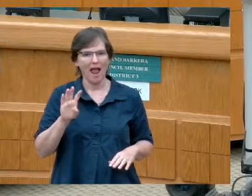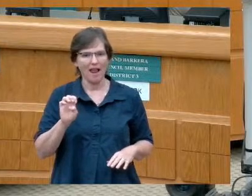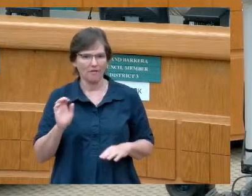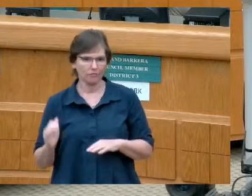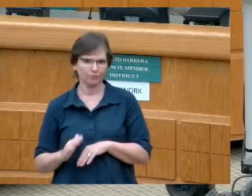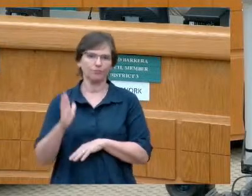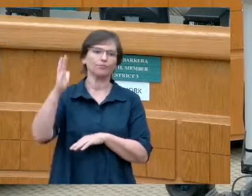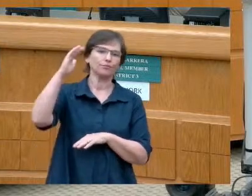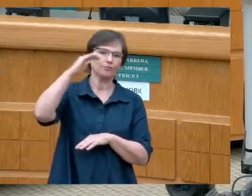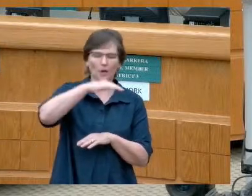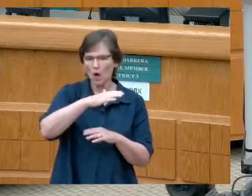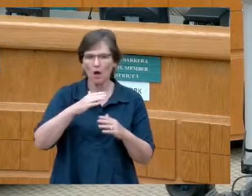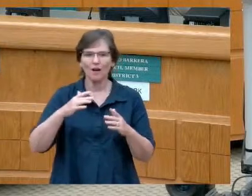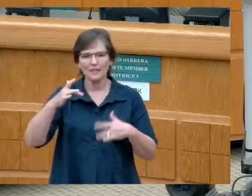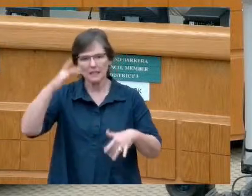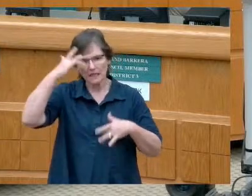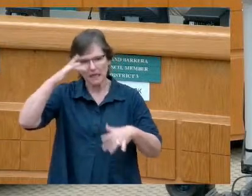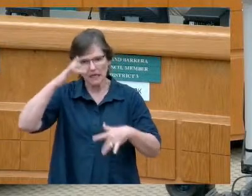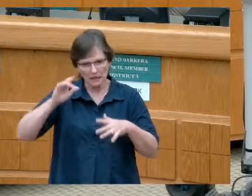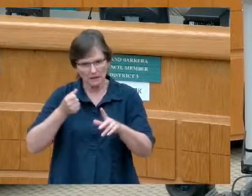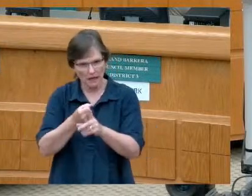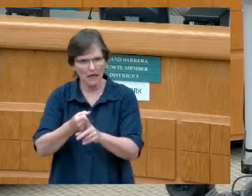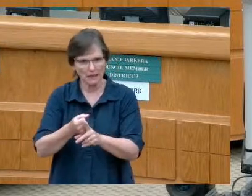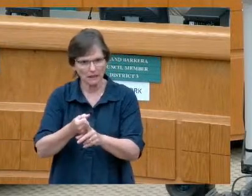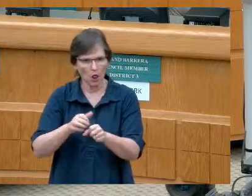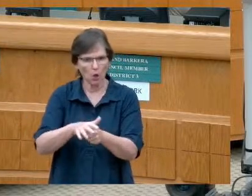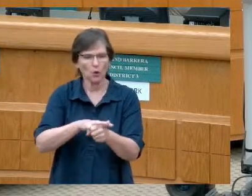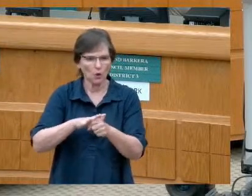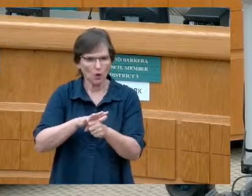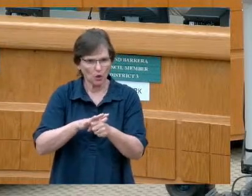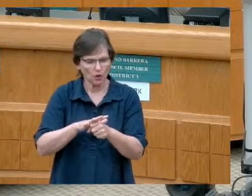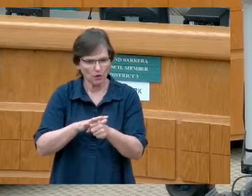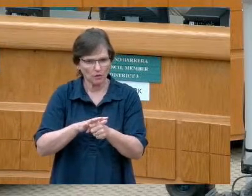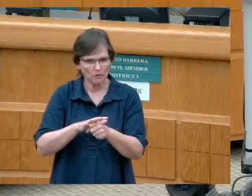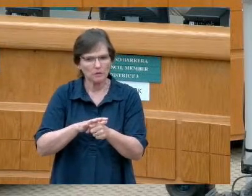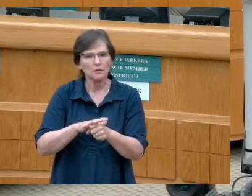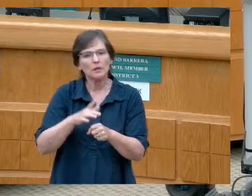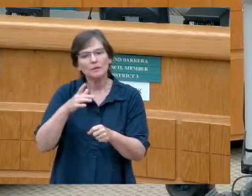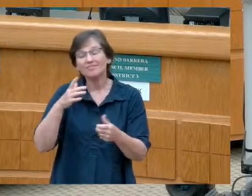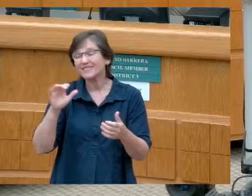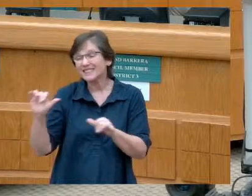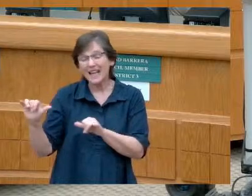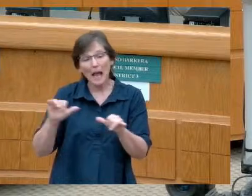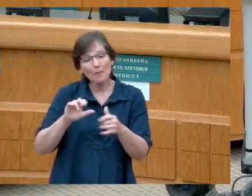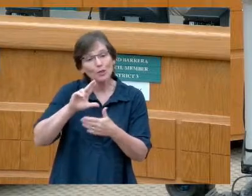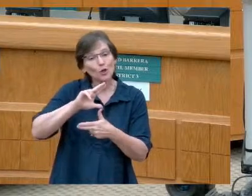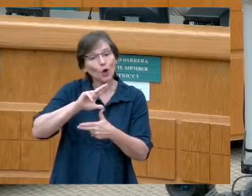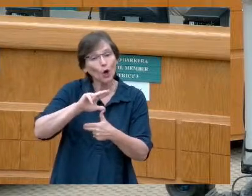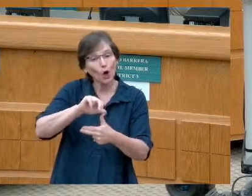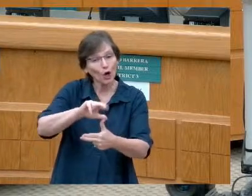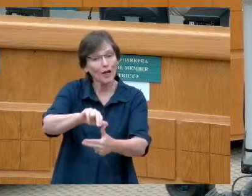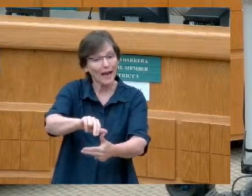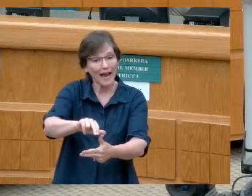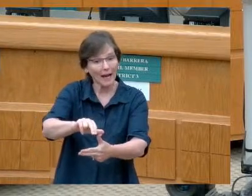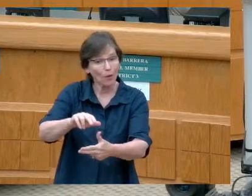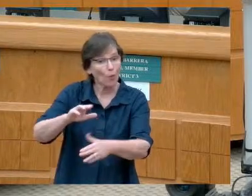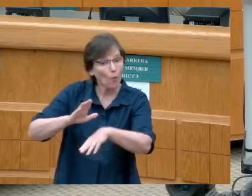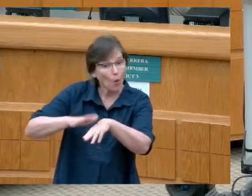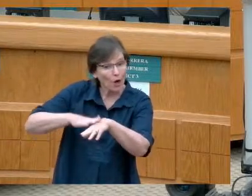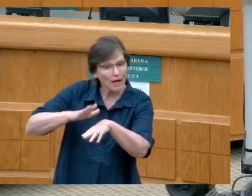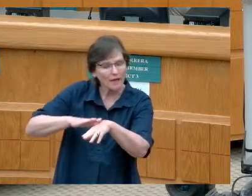impending hurricane, we too must also heed the warnings and prepare accordingly for the second wave of